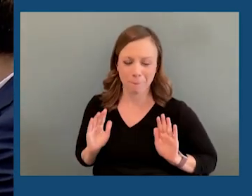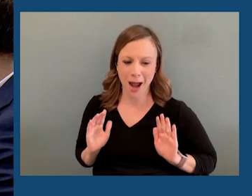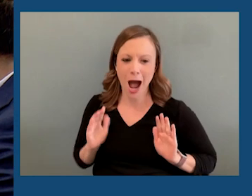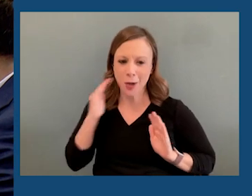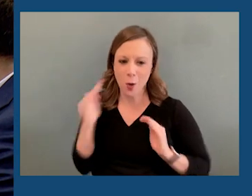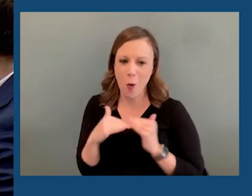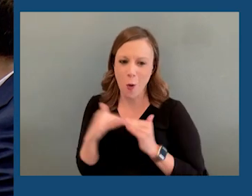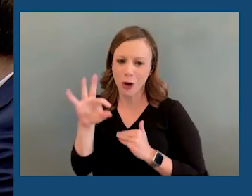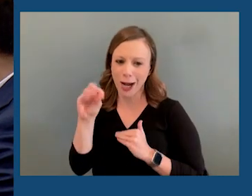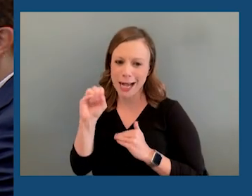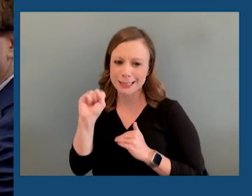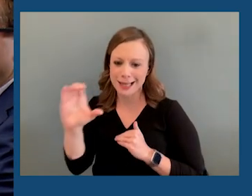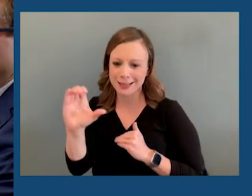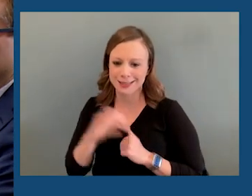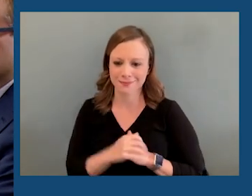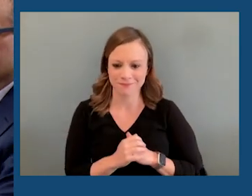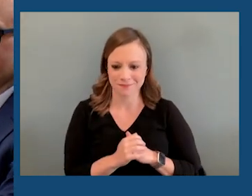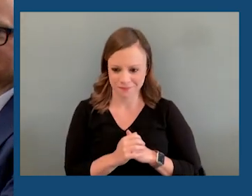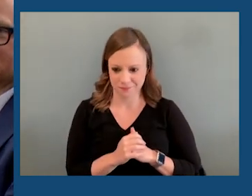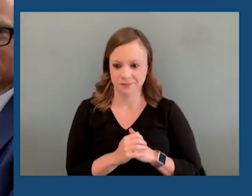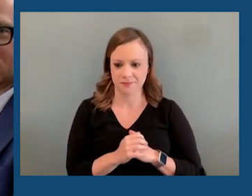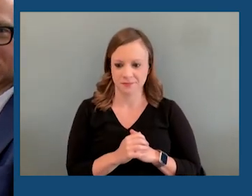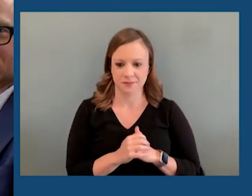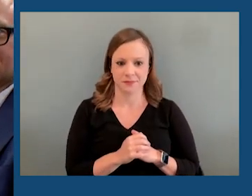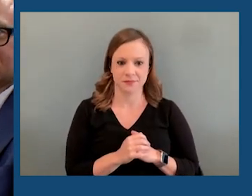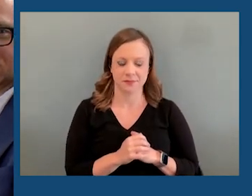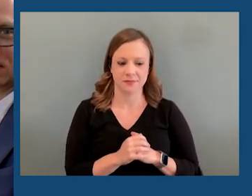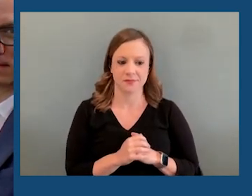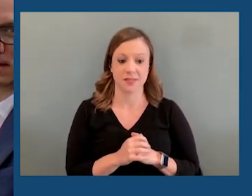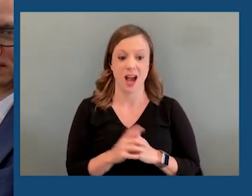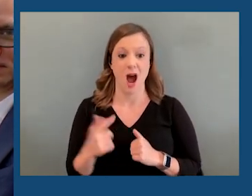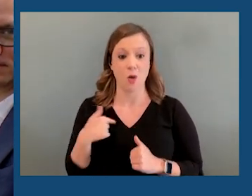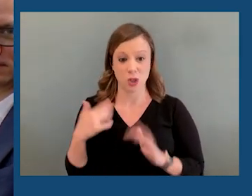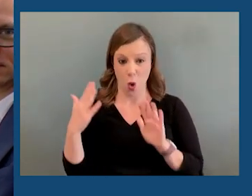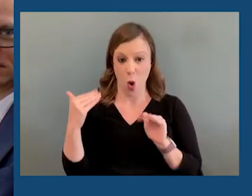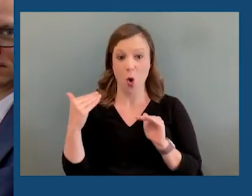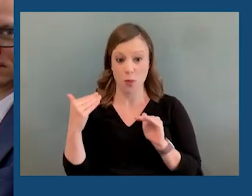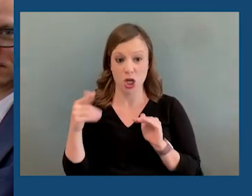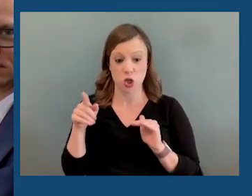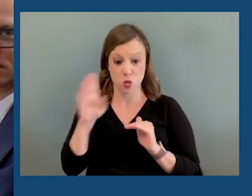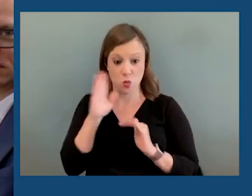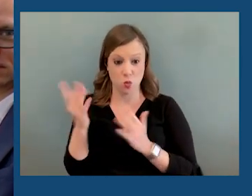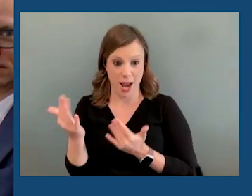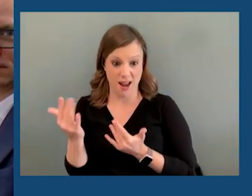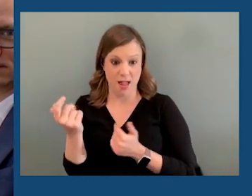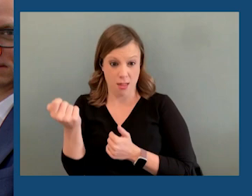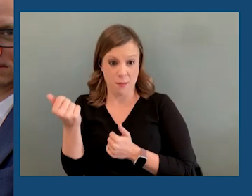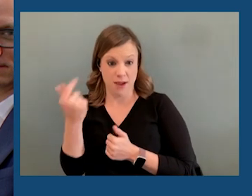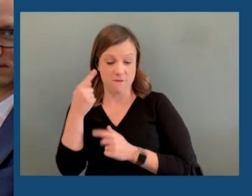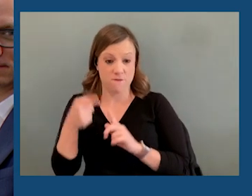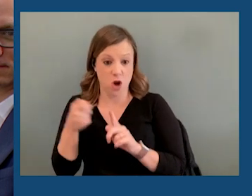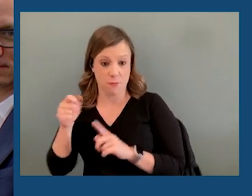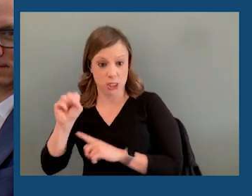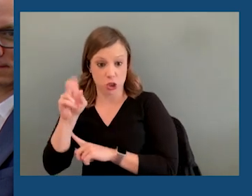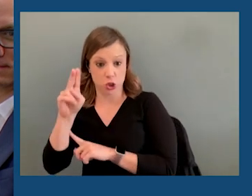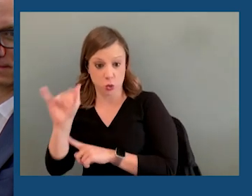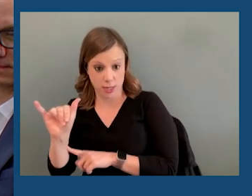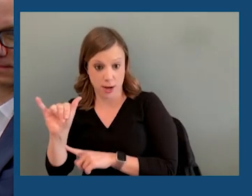much, Jeanette. Ram, I was hoping you could weigh in a little bit from the SUNY perspective on this, and kind of what you see as the